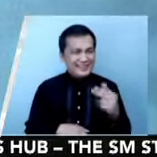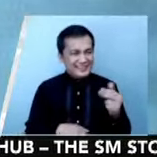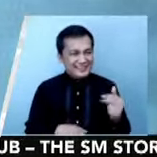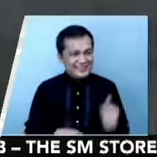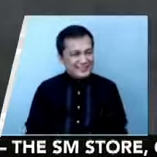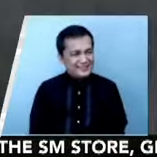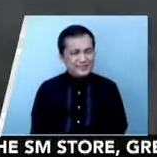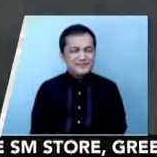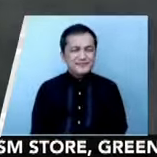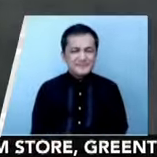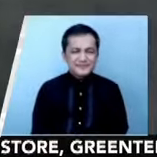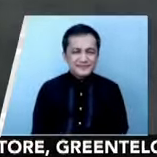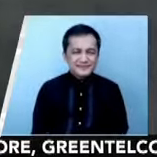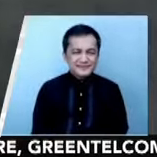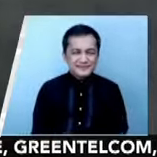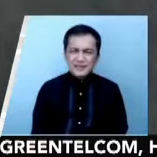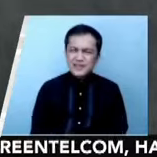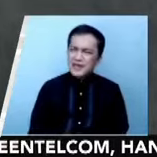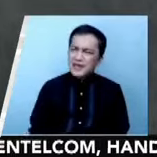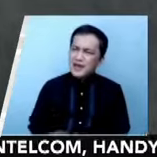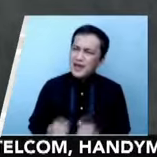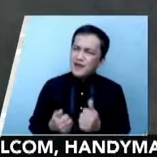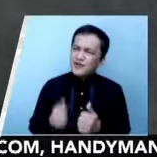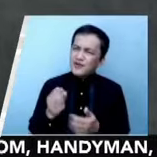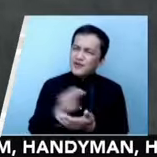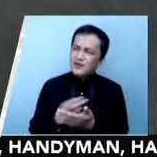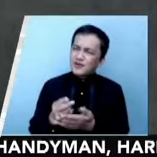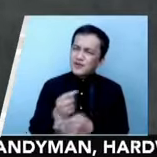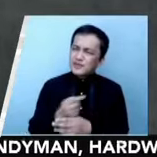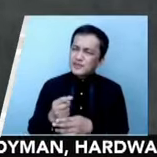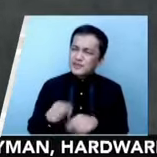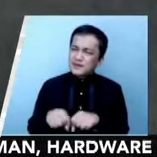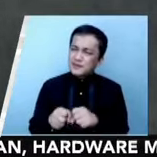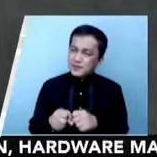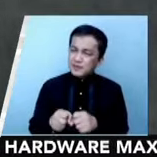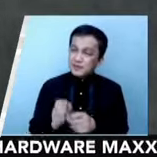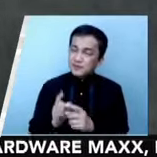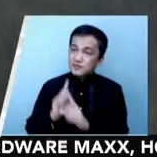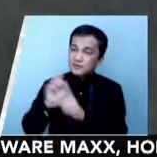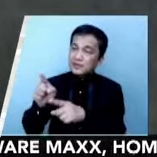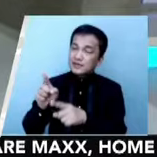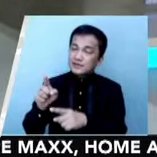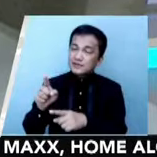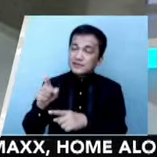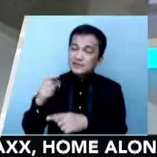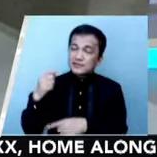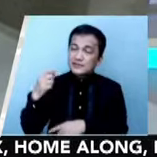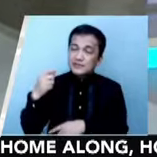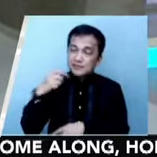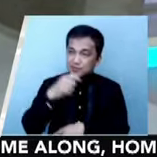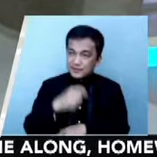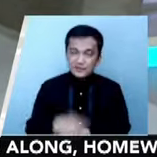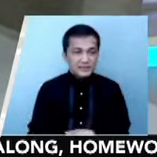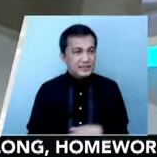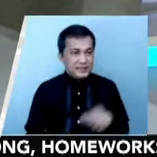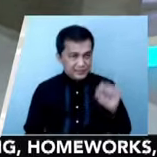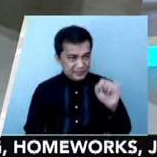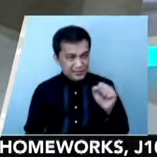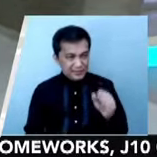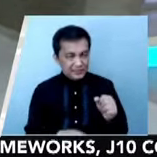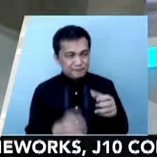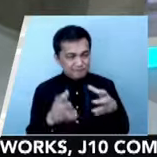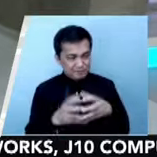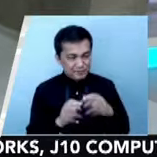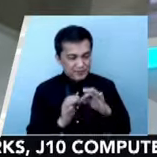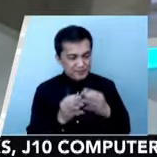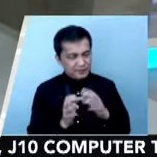ha. Okay, how was your Holy Week break? Pumunta kayo sa Taipei? Yes, we were there as a family, basically